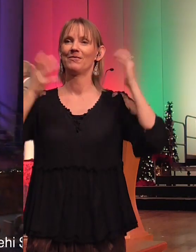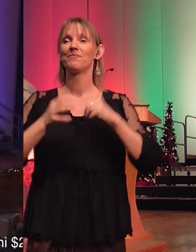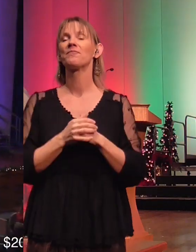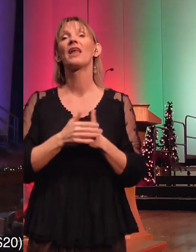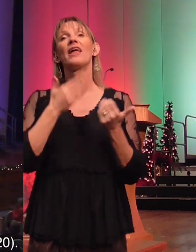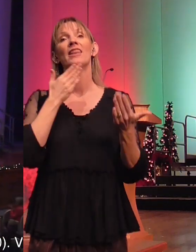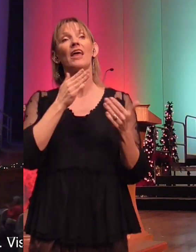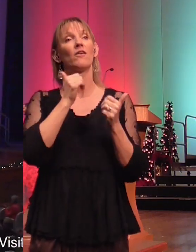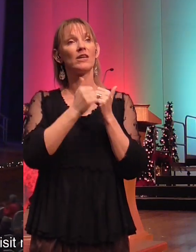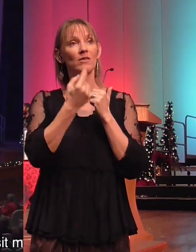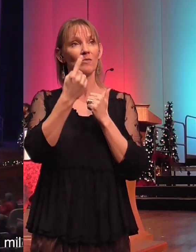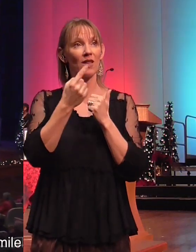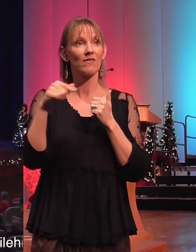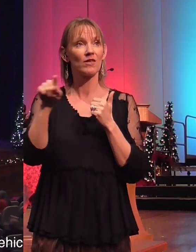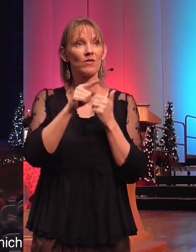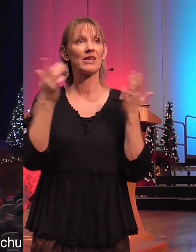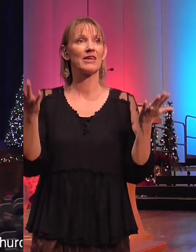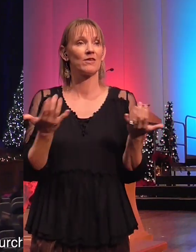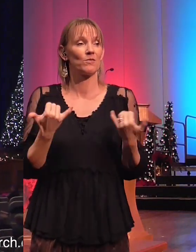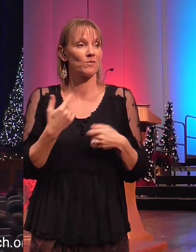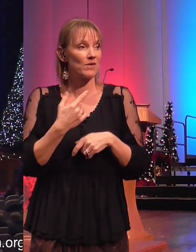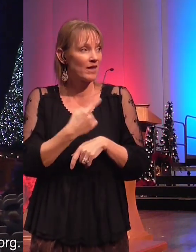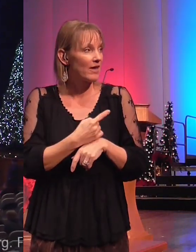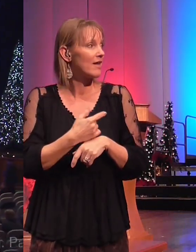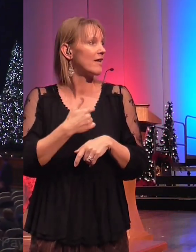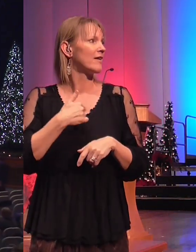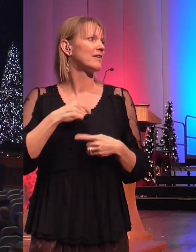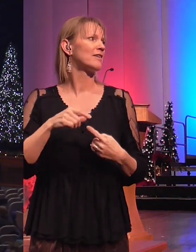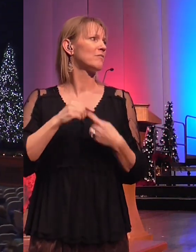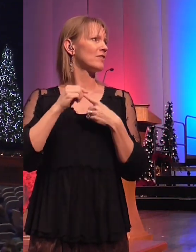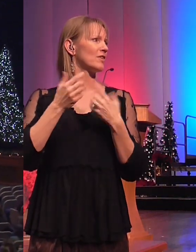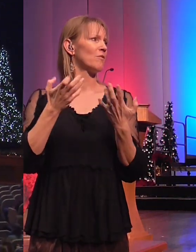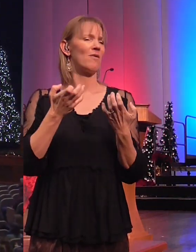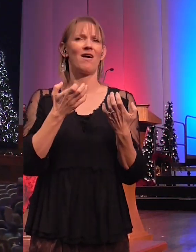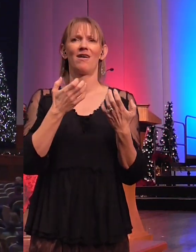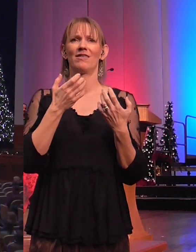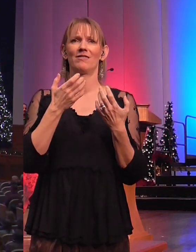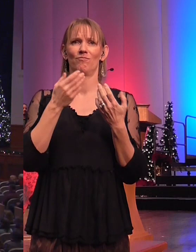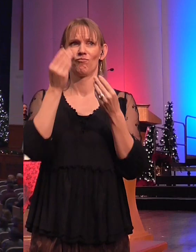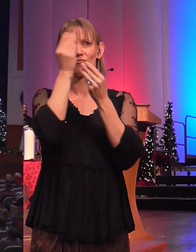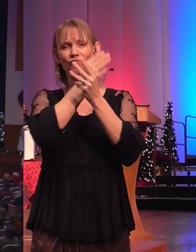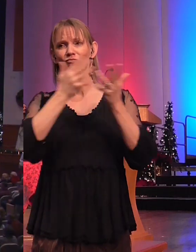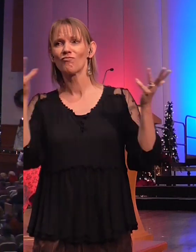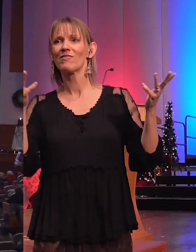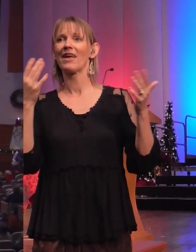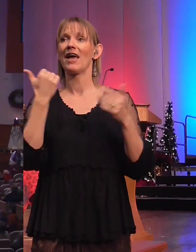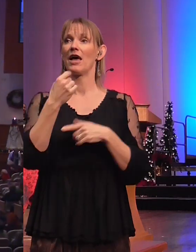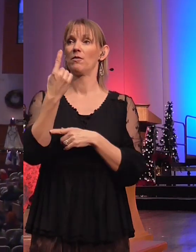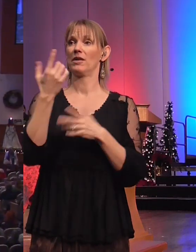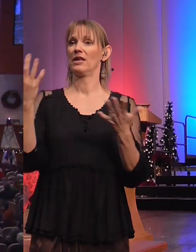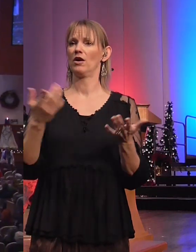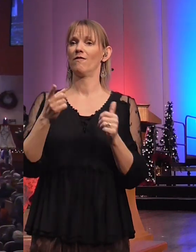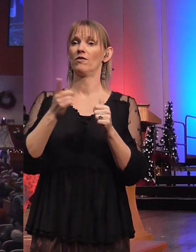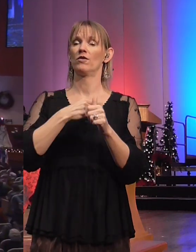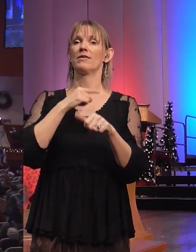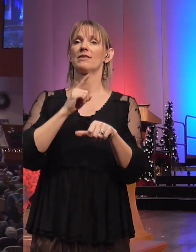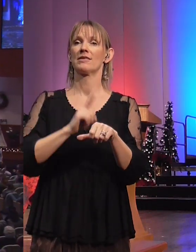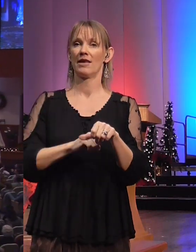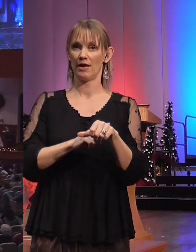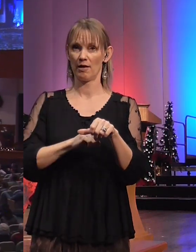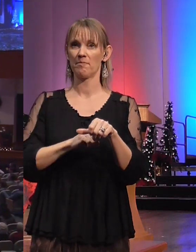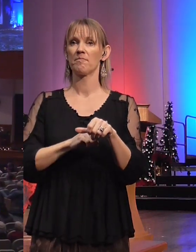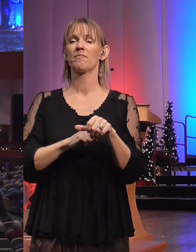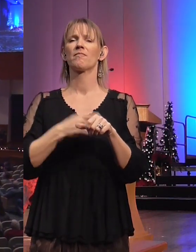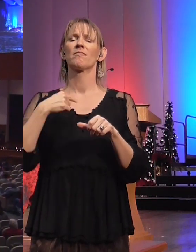And thank you each one for being here today. And I especially want to just a shout out for anyone who's here for the first time,